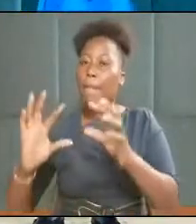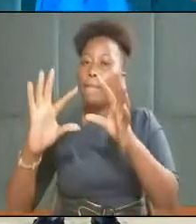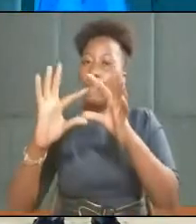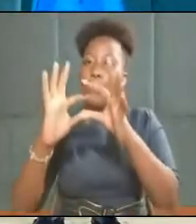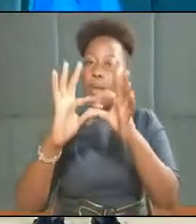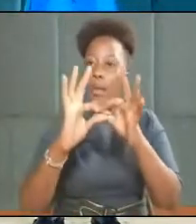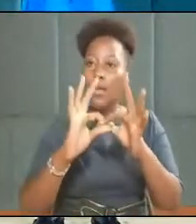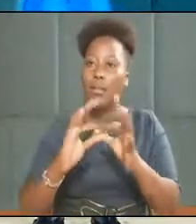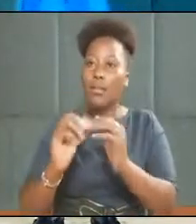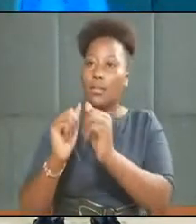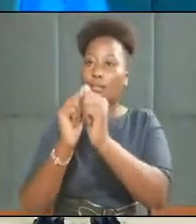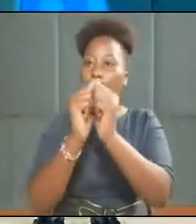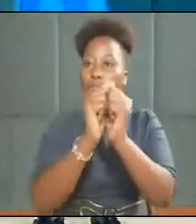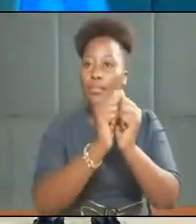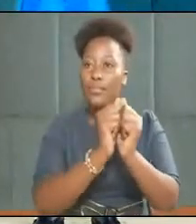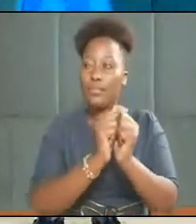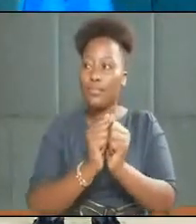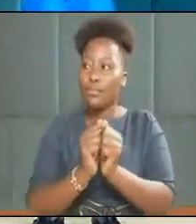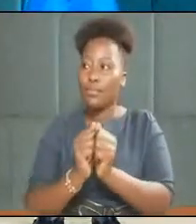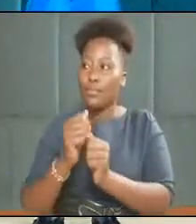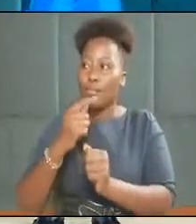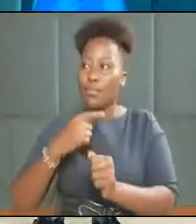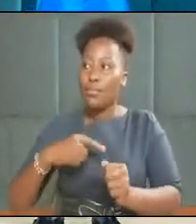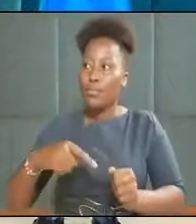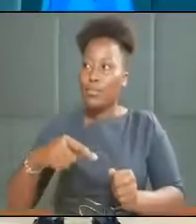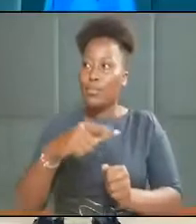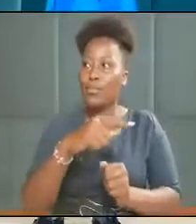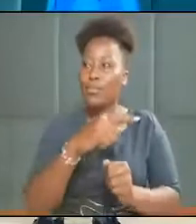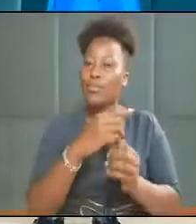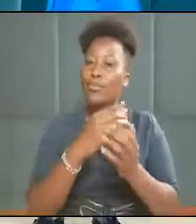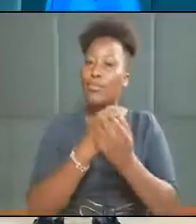us together with